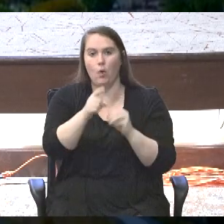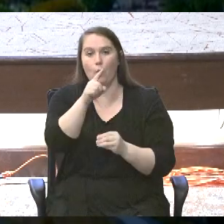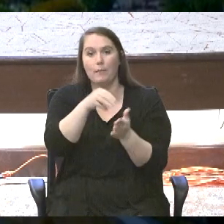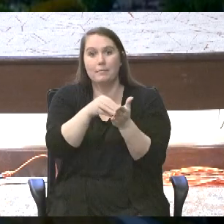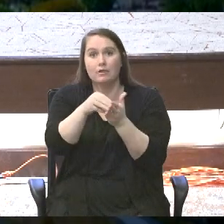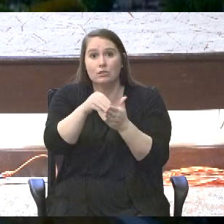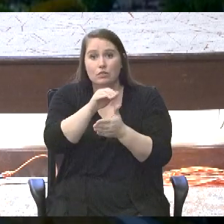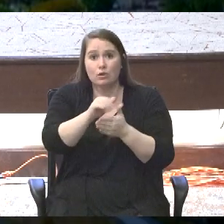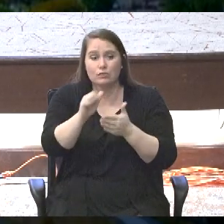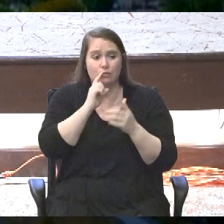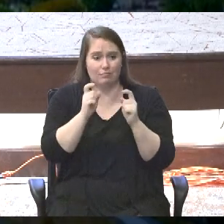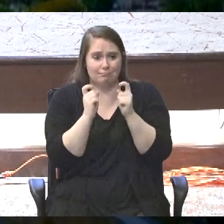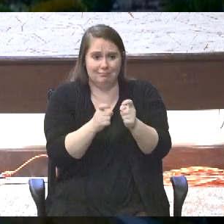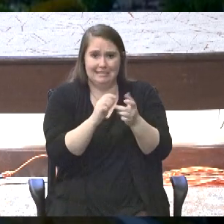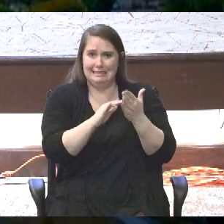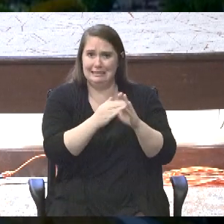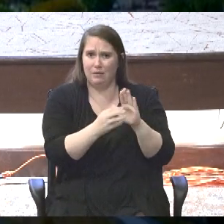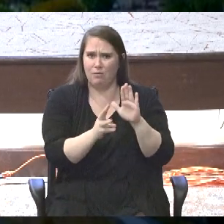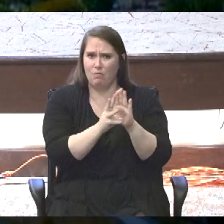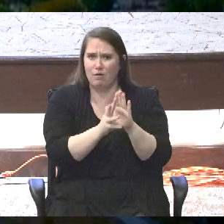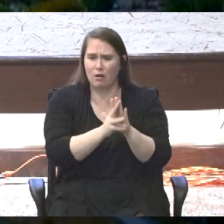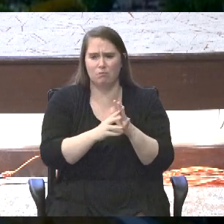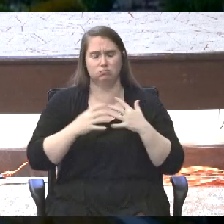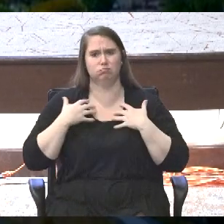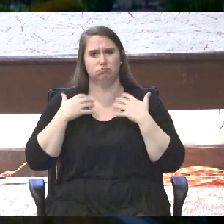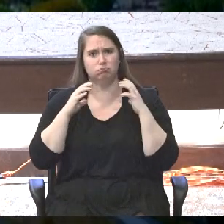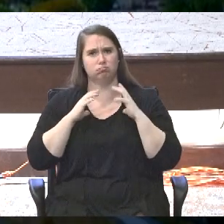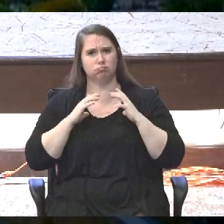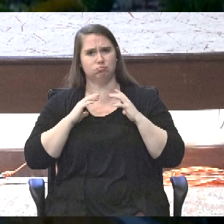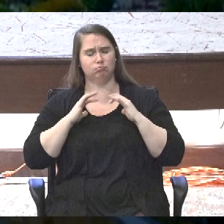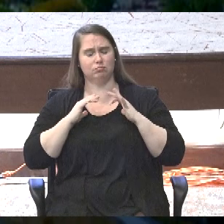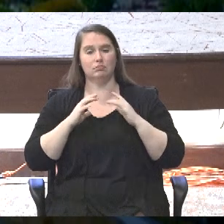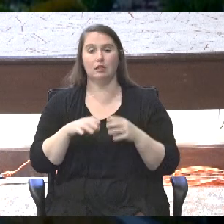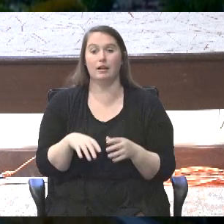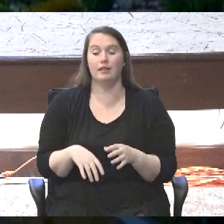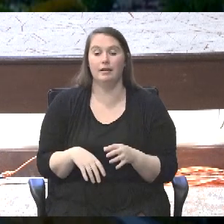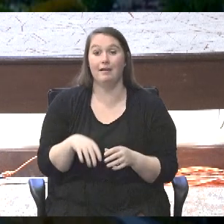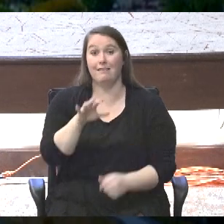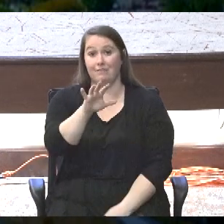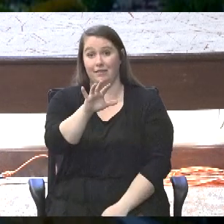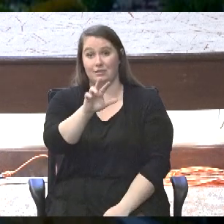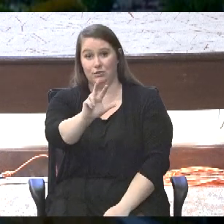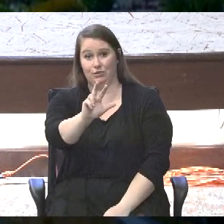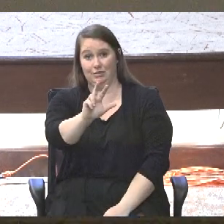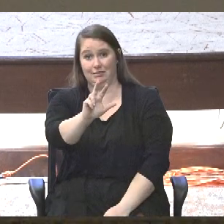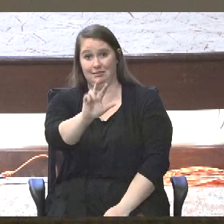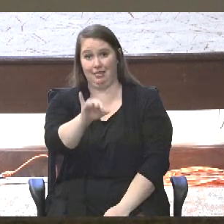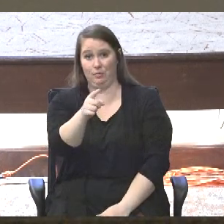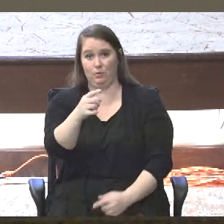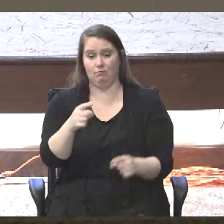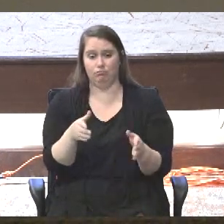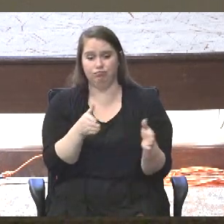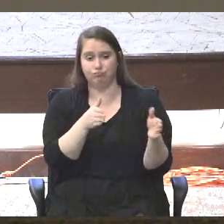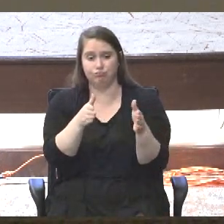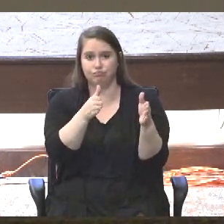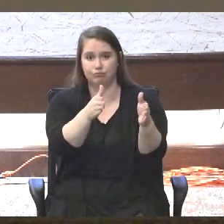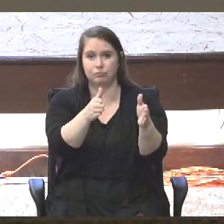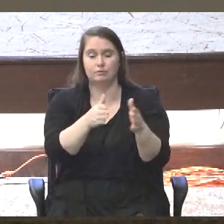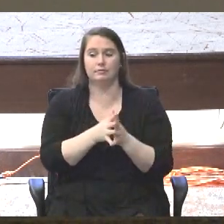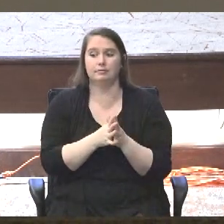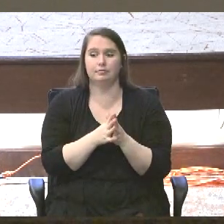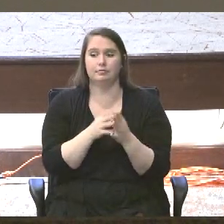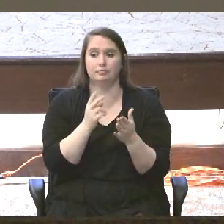Waco. Similar program on number 53, which is a street, the TxDOT project of